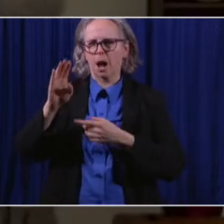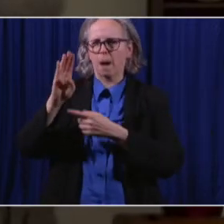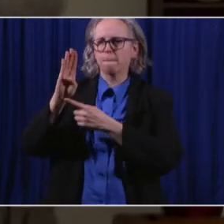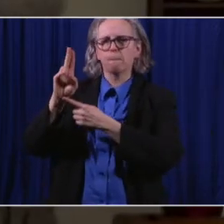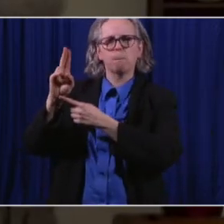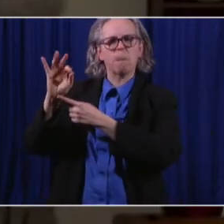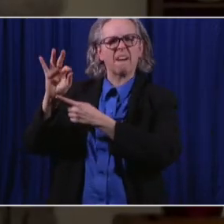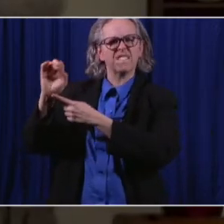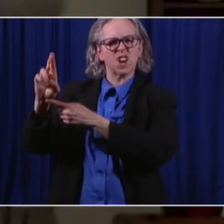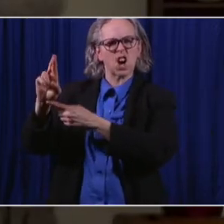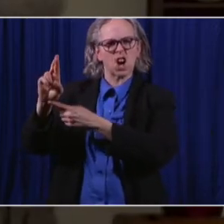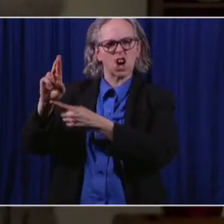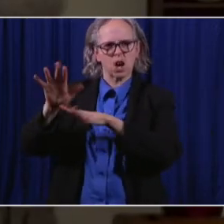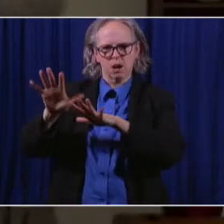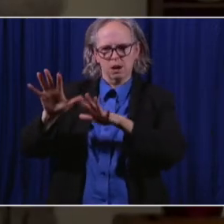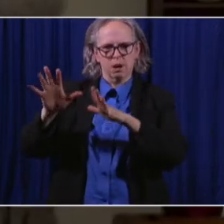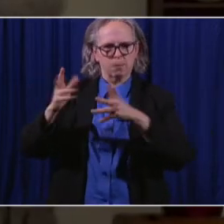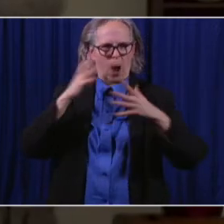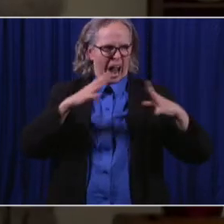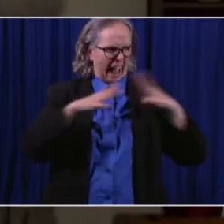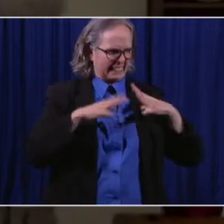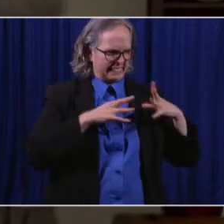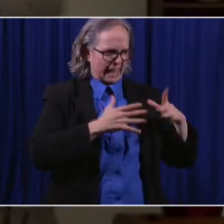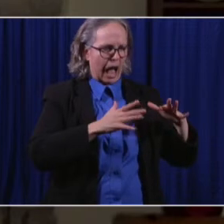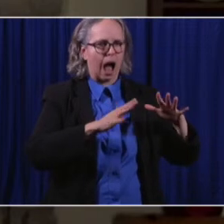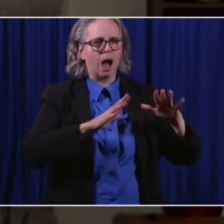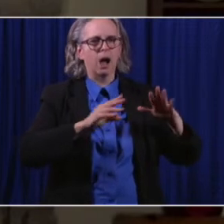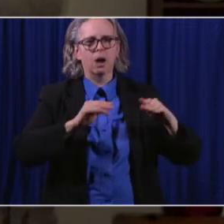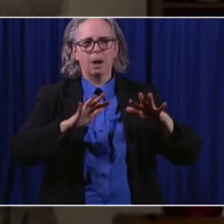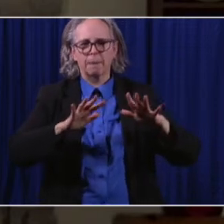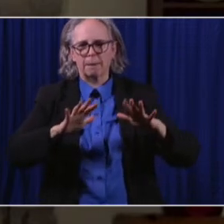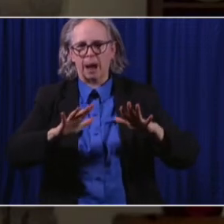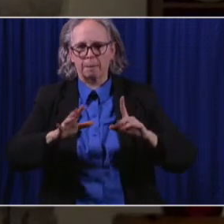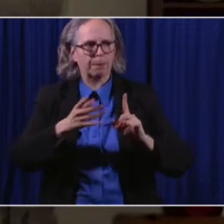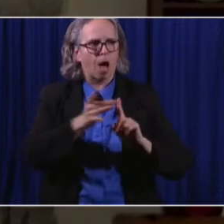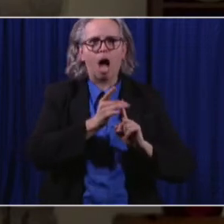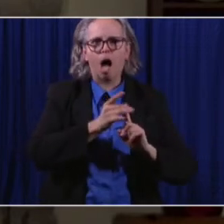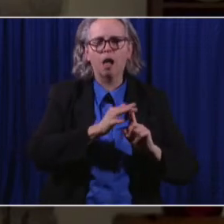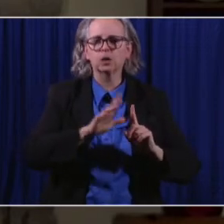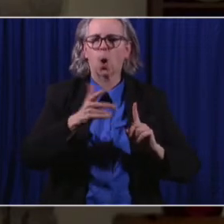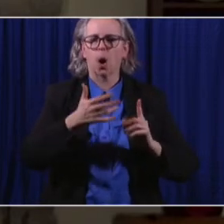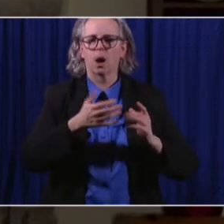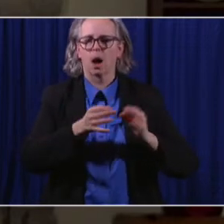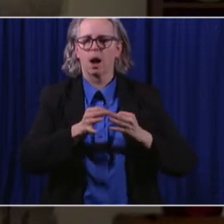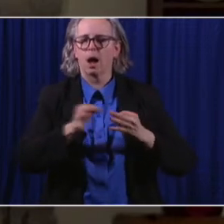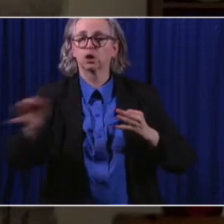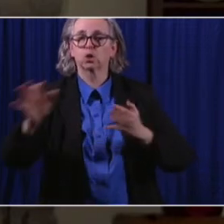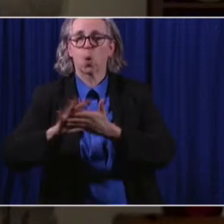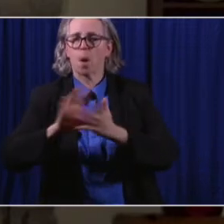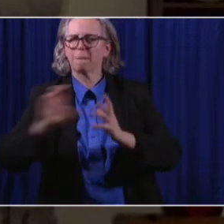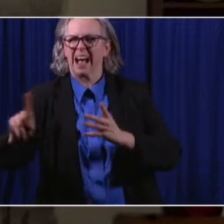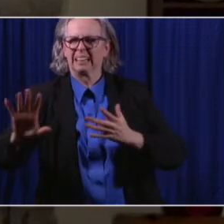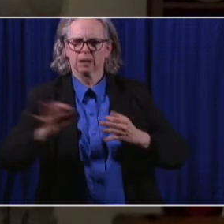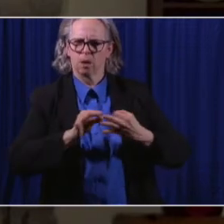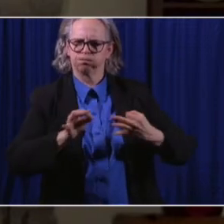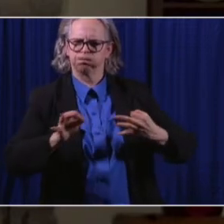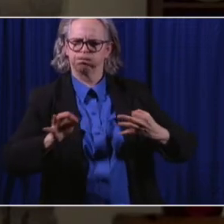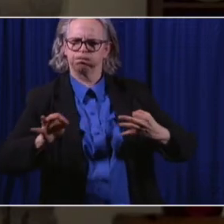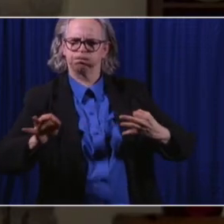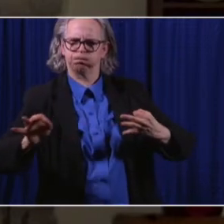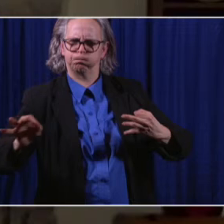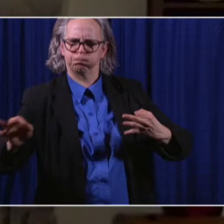between unintended holiday exposures, which may occur in the classroom. And I encourage our schools to